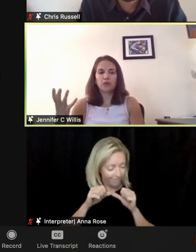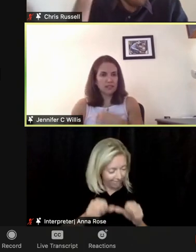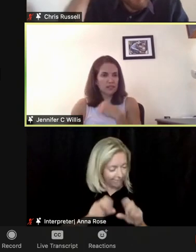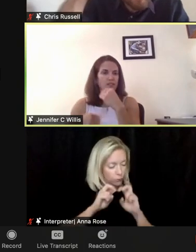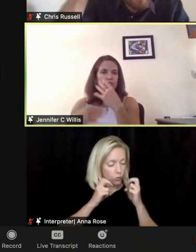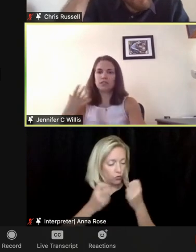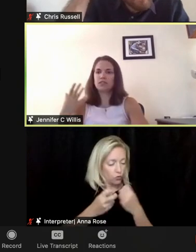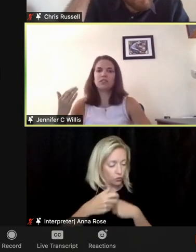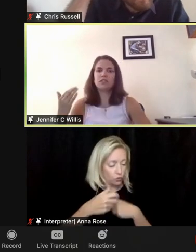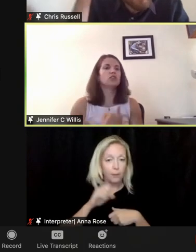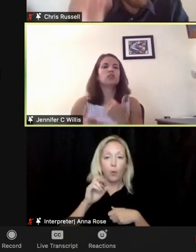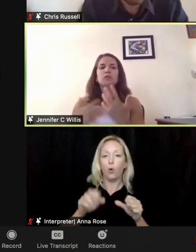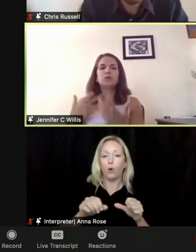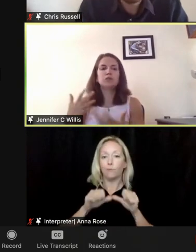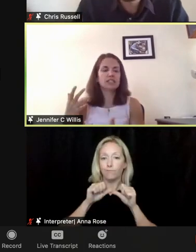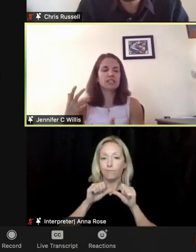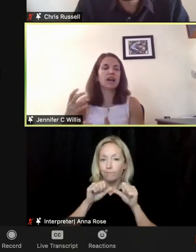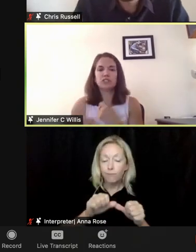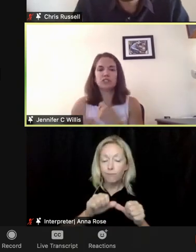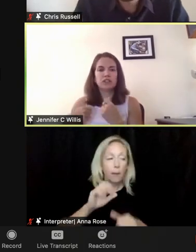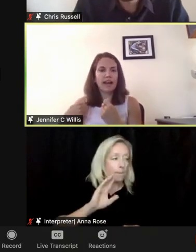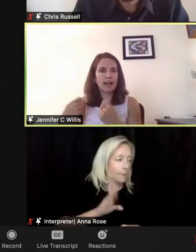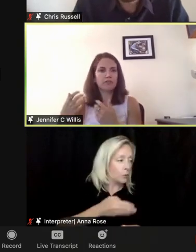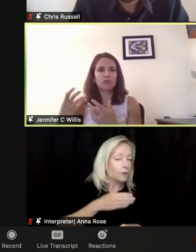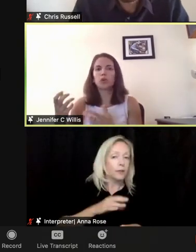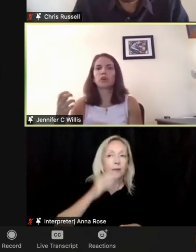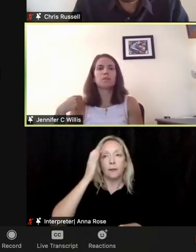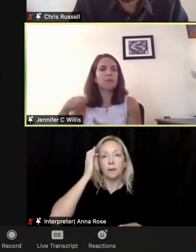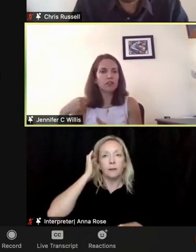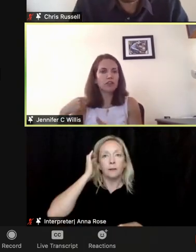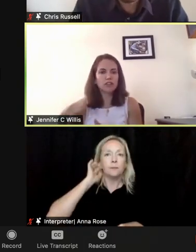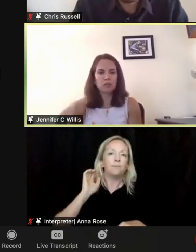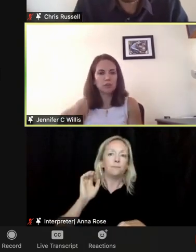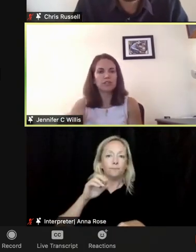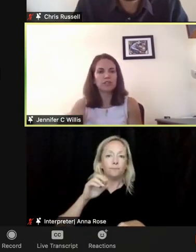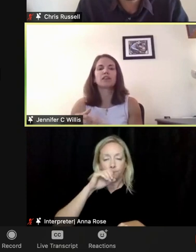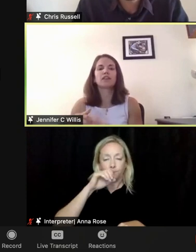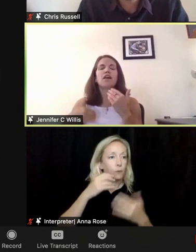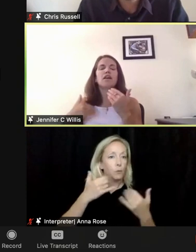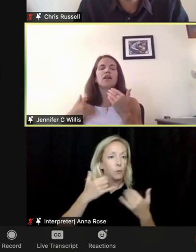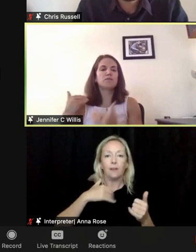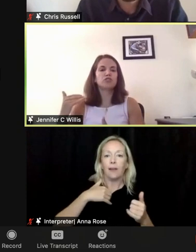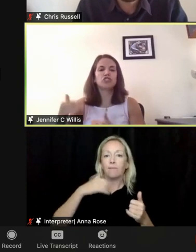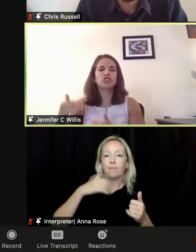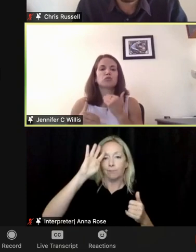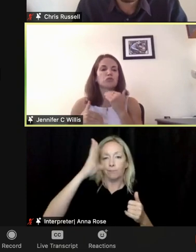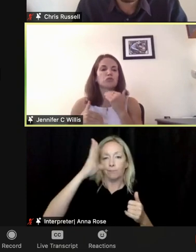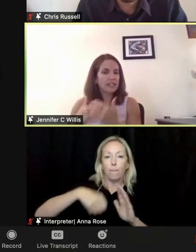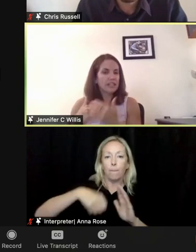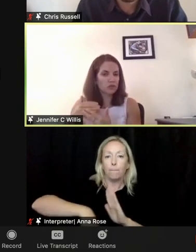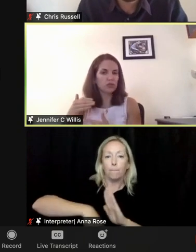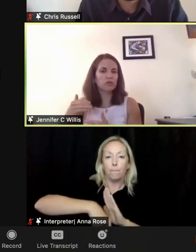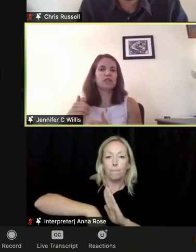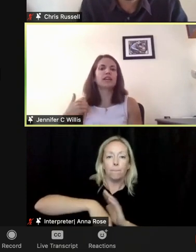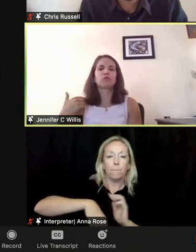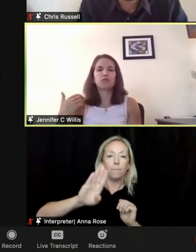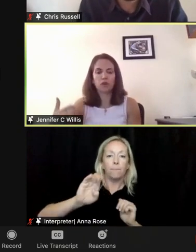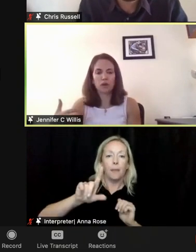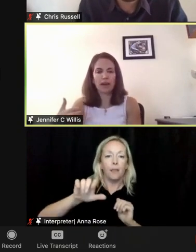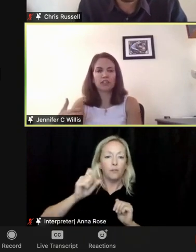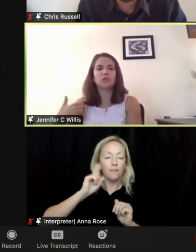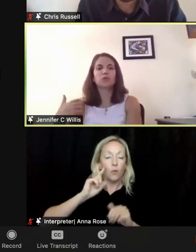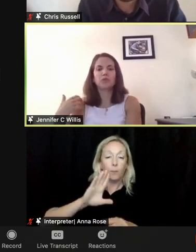are, this is still music time. You still have your bells for music. Just